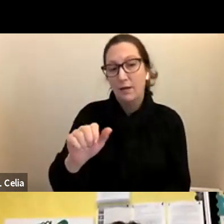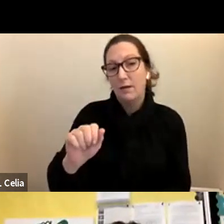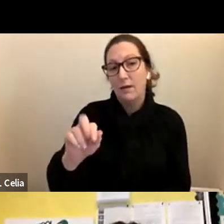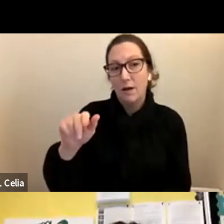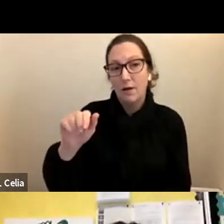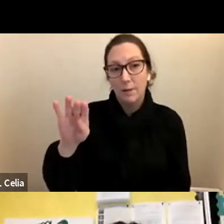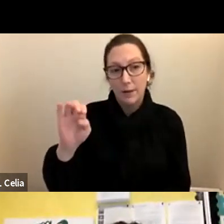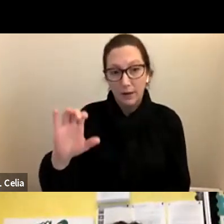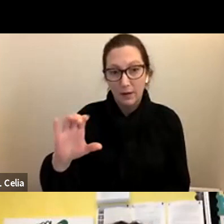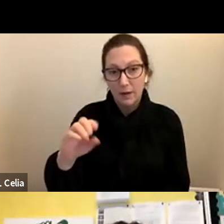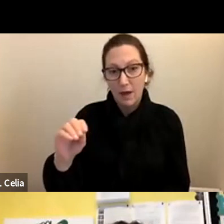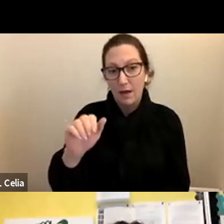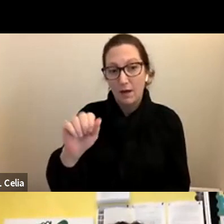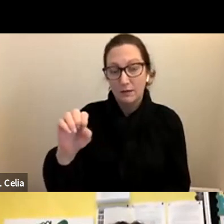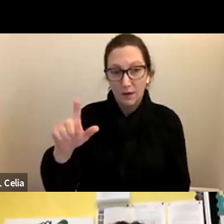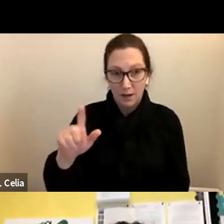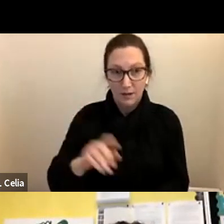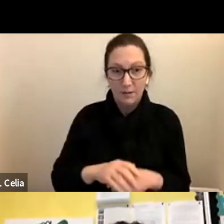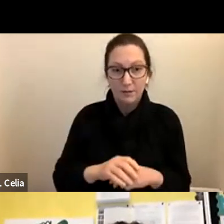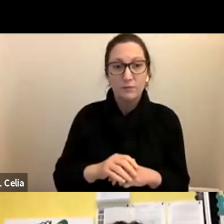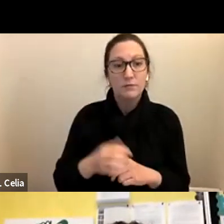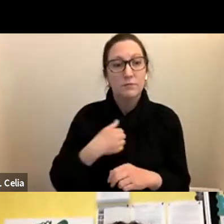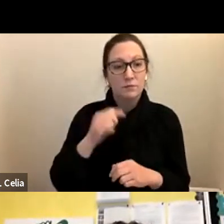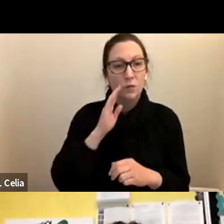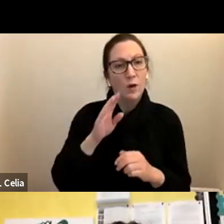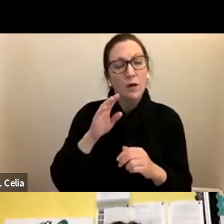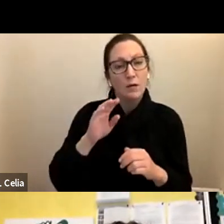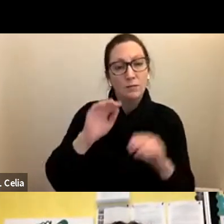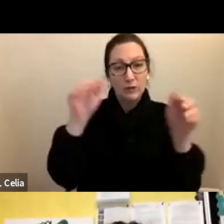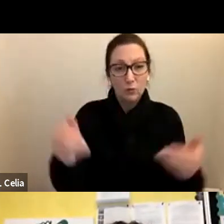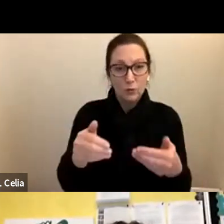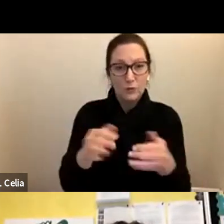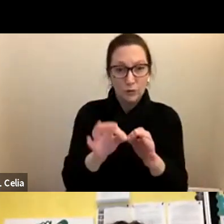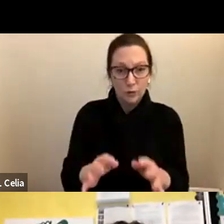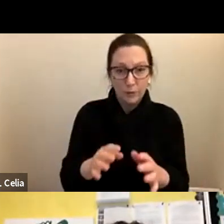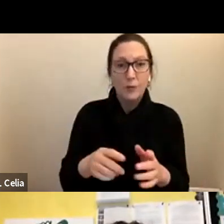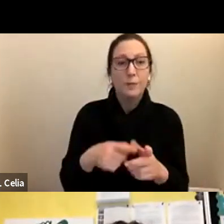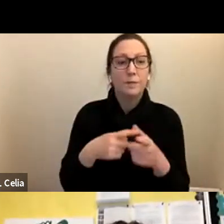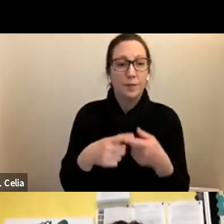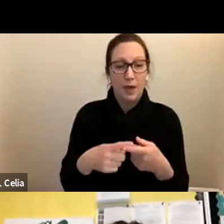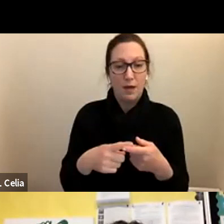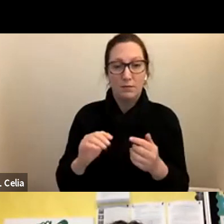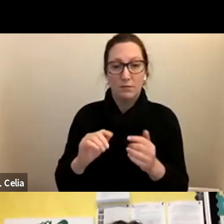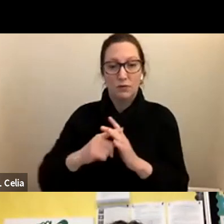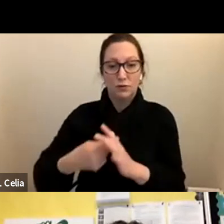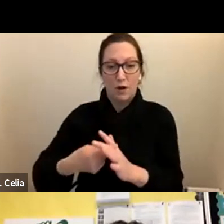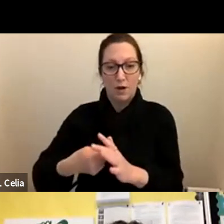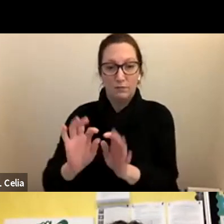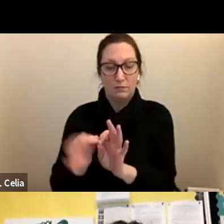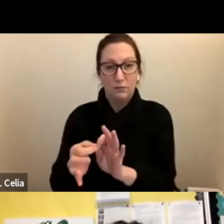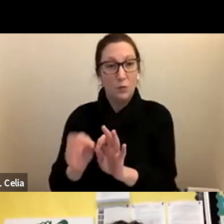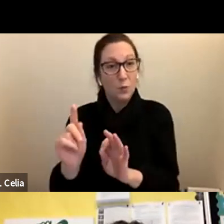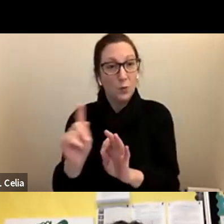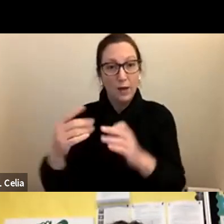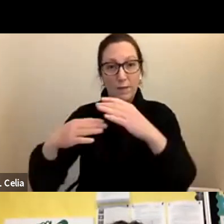Language. After I finish introducing the interpreters, we will activate the interpretation icon at the bottom of your